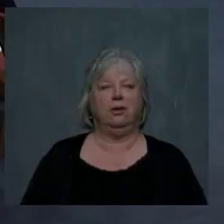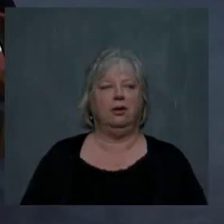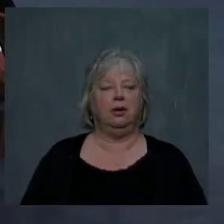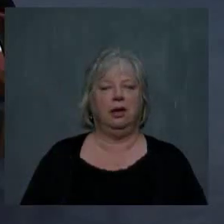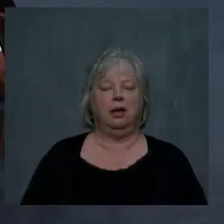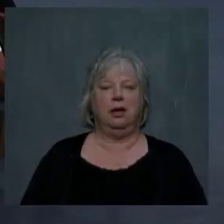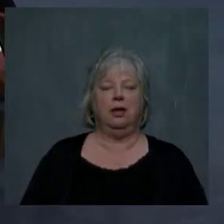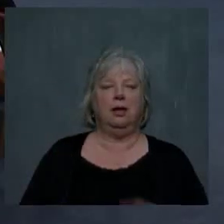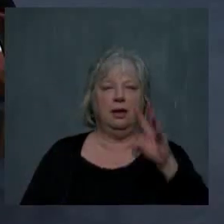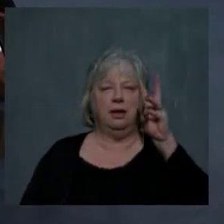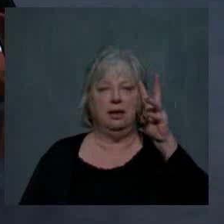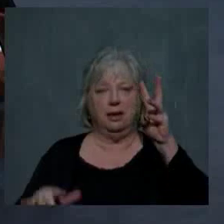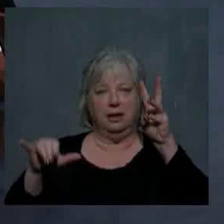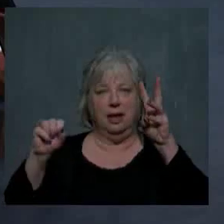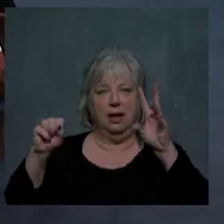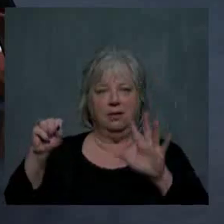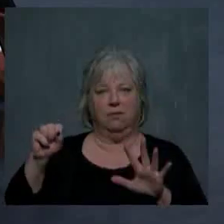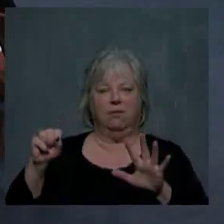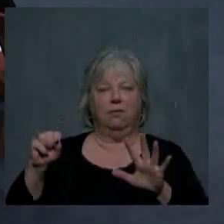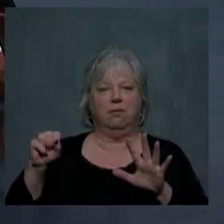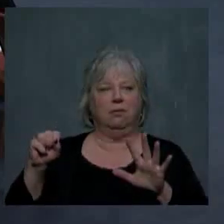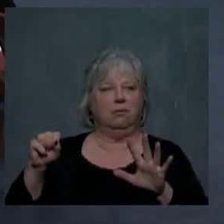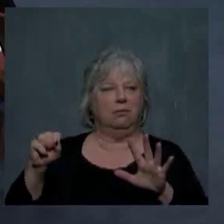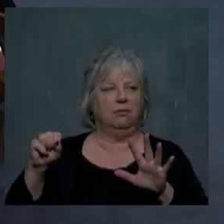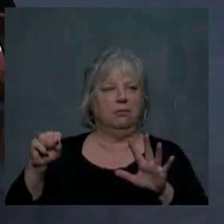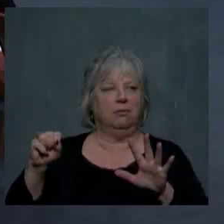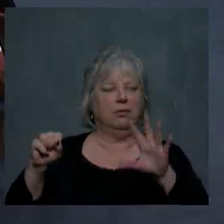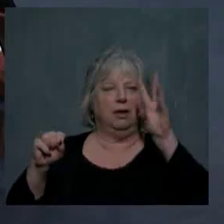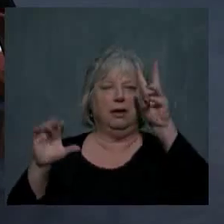Five to six, this item fails.